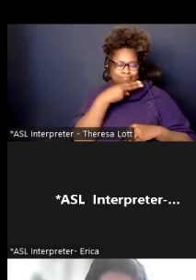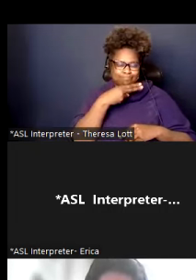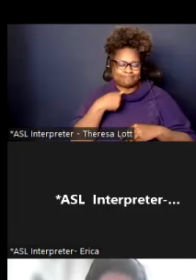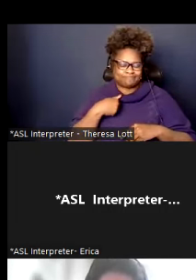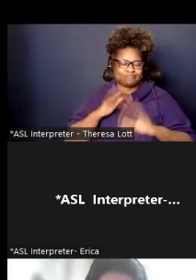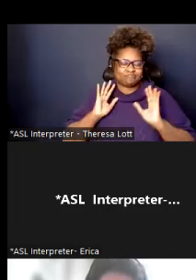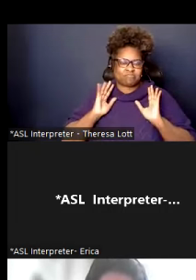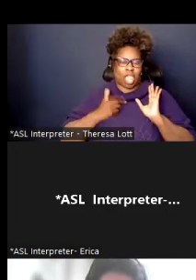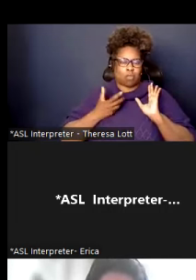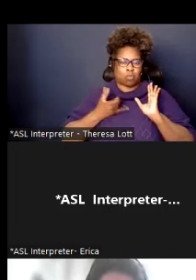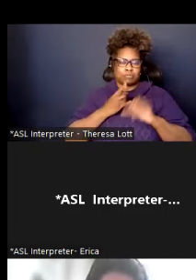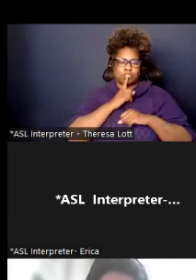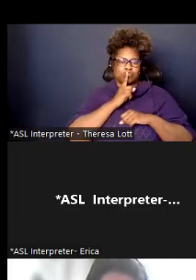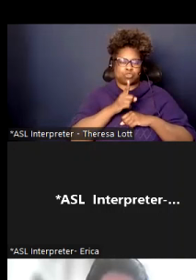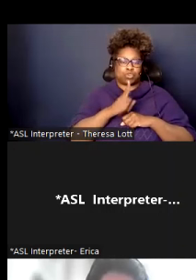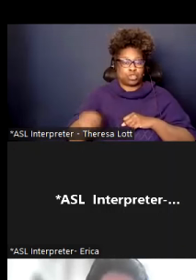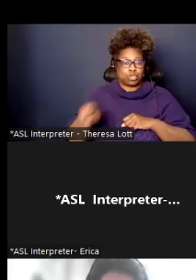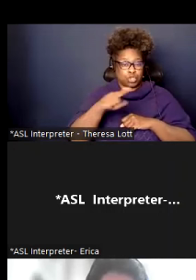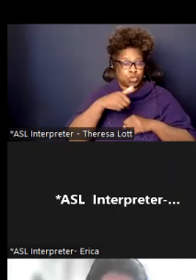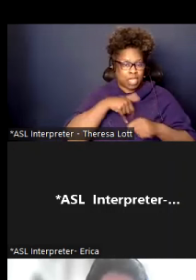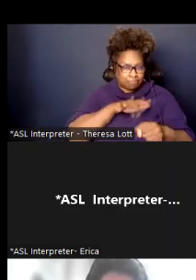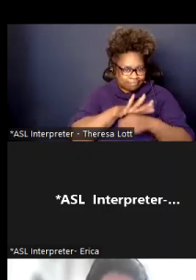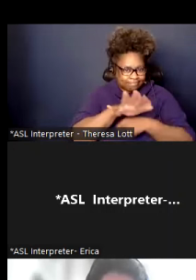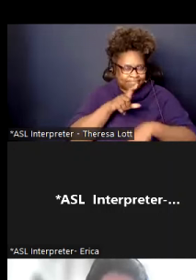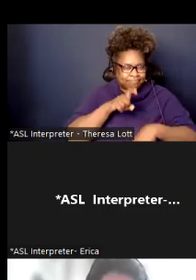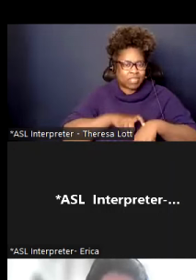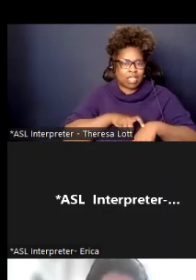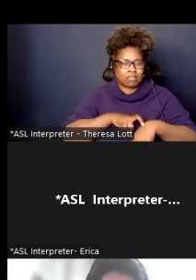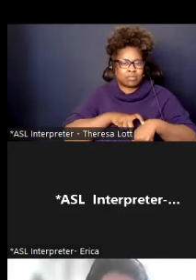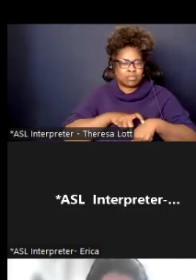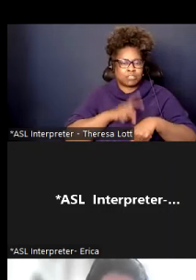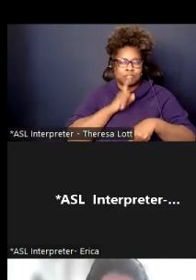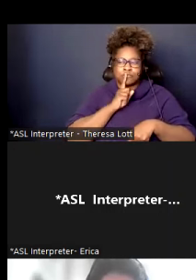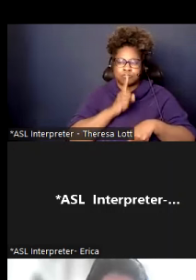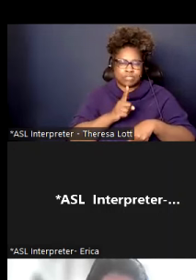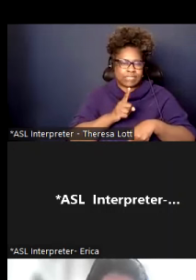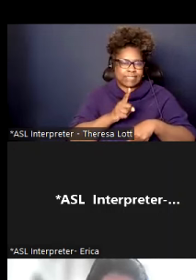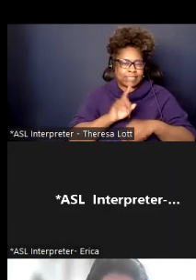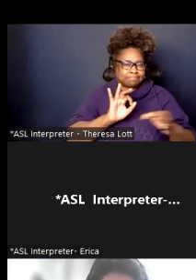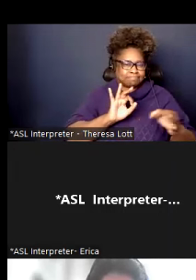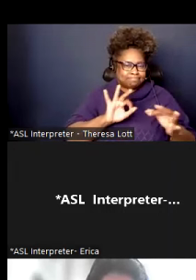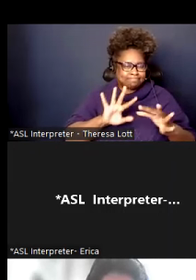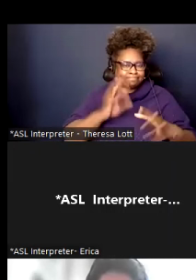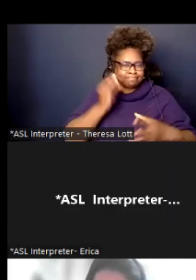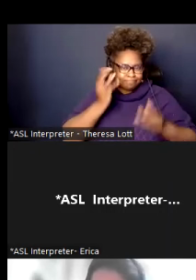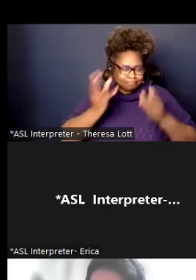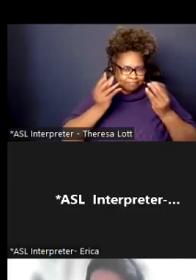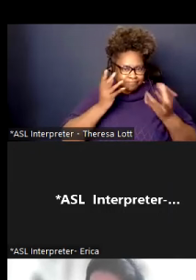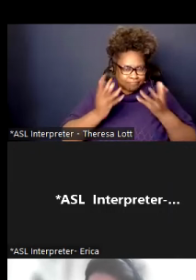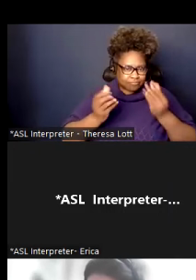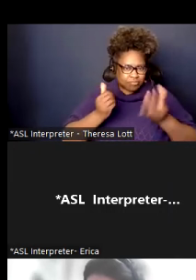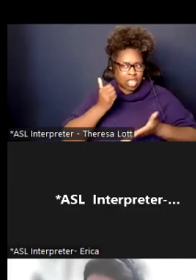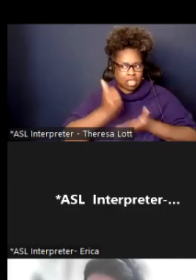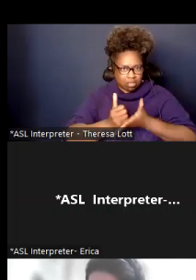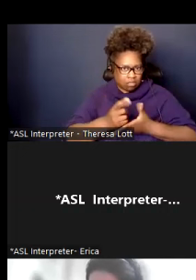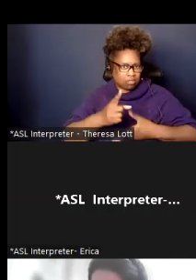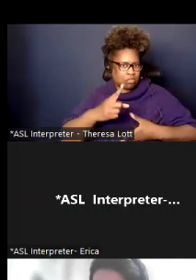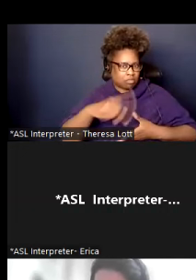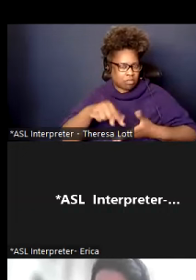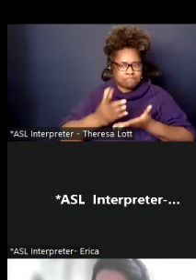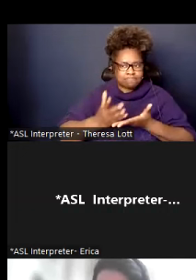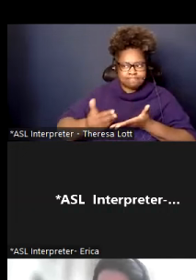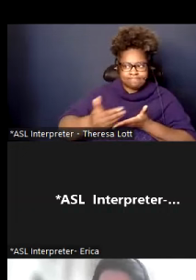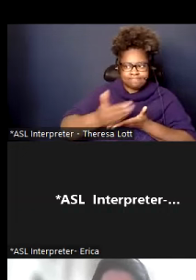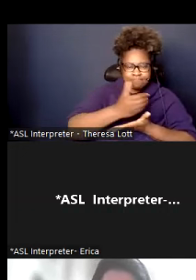sure that you all have the opportunity to kind of really provide your feedback and direct kind of really where